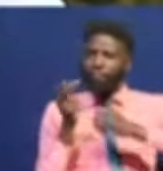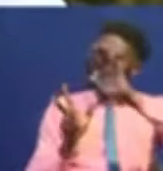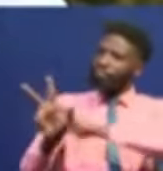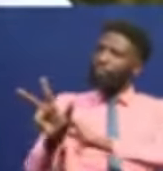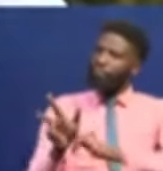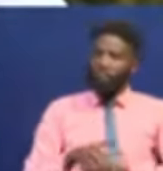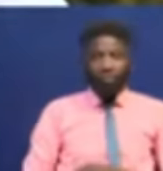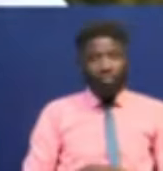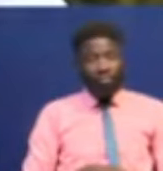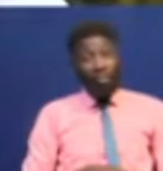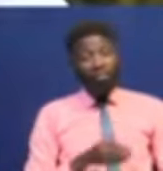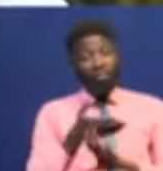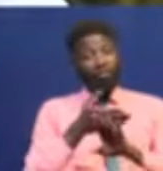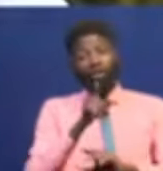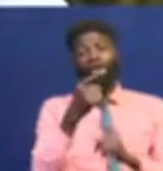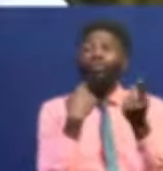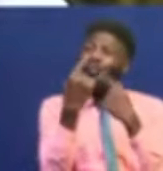the entire incident,